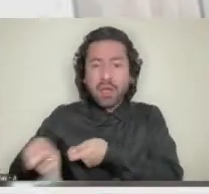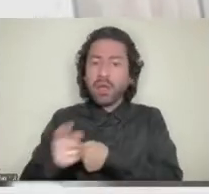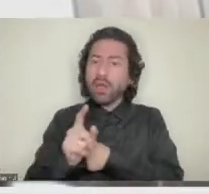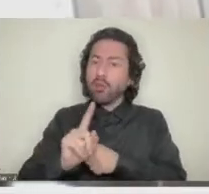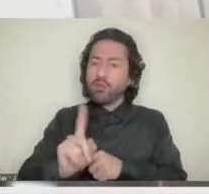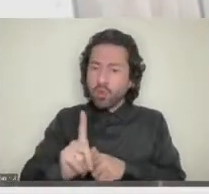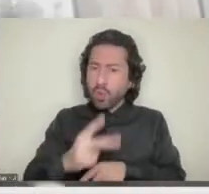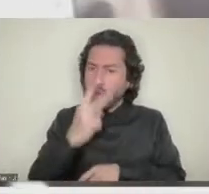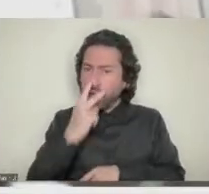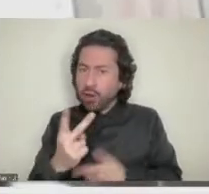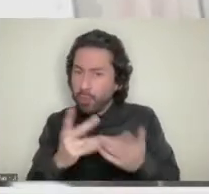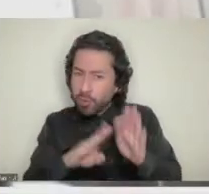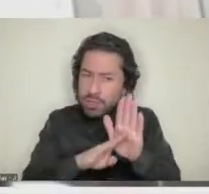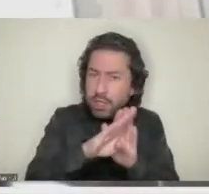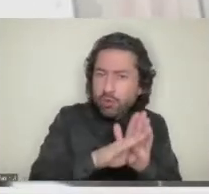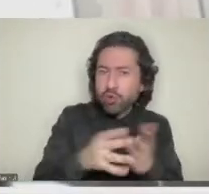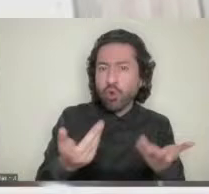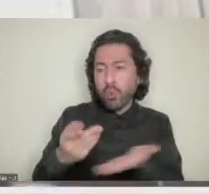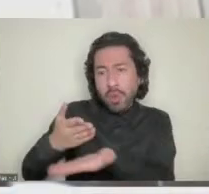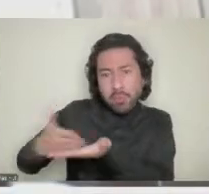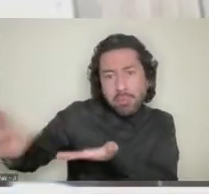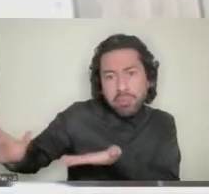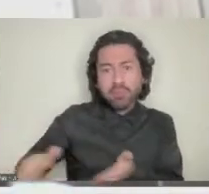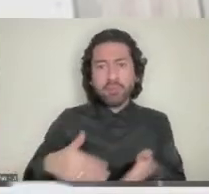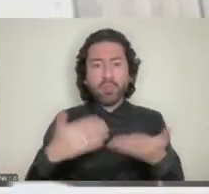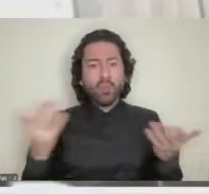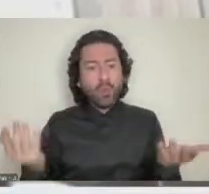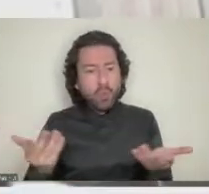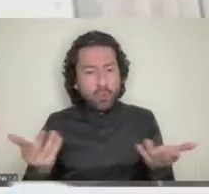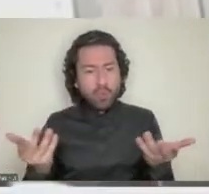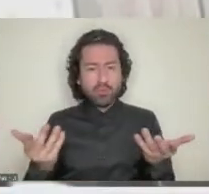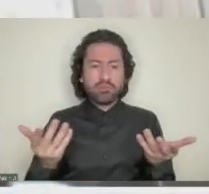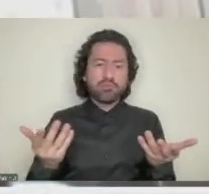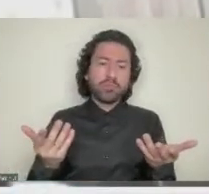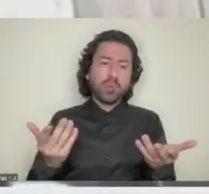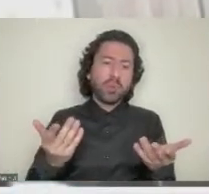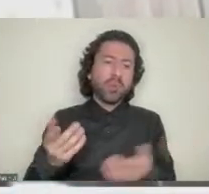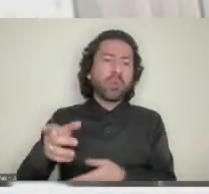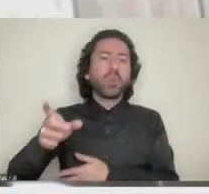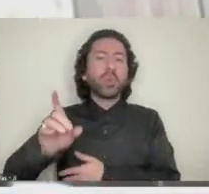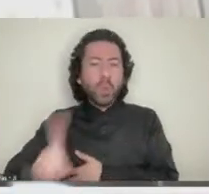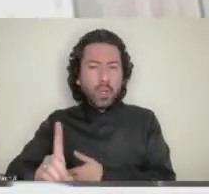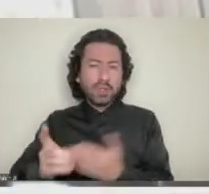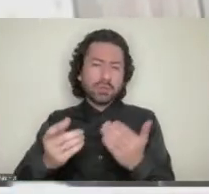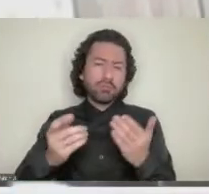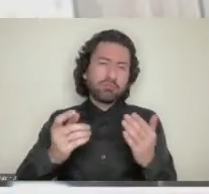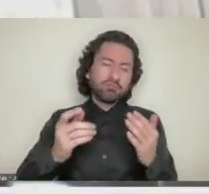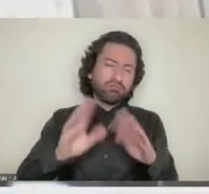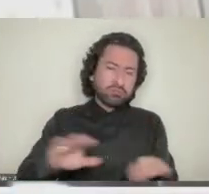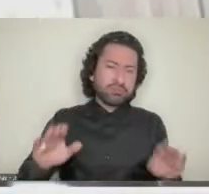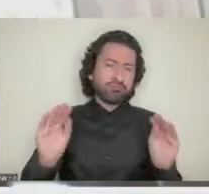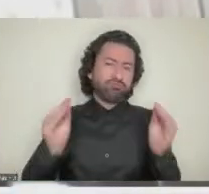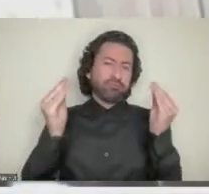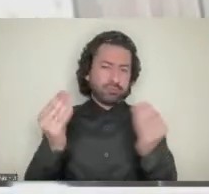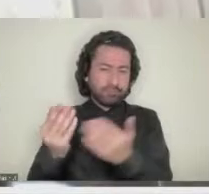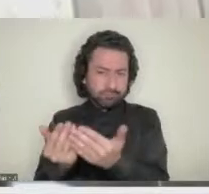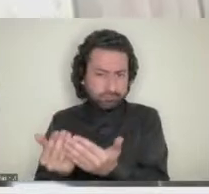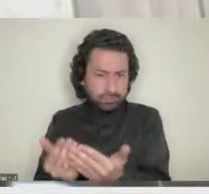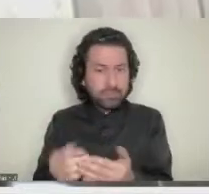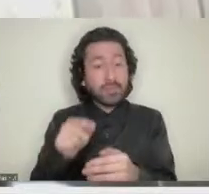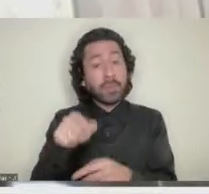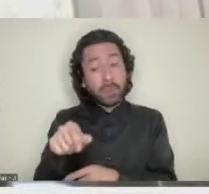we are doing now, but the level of development, marginality, specific area where the boys, girls, and youth